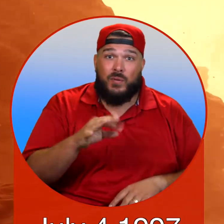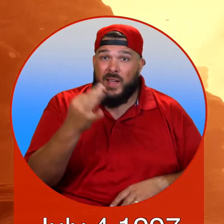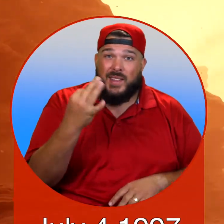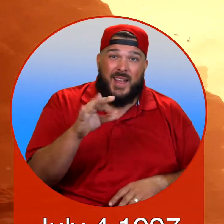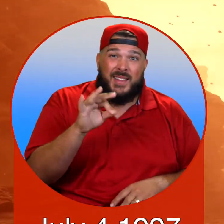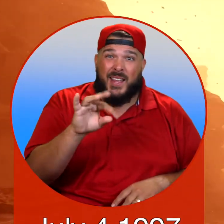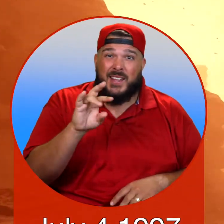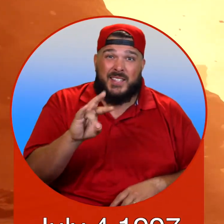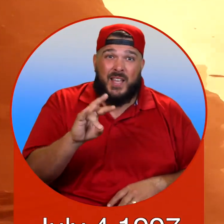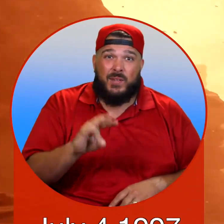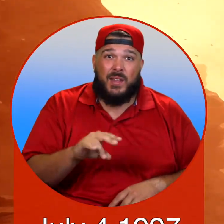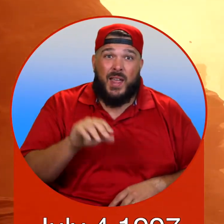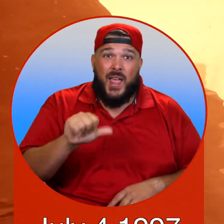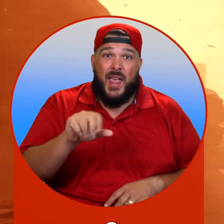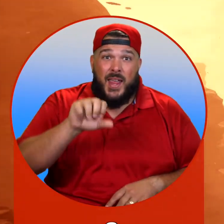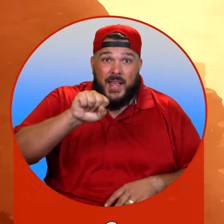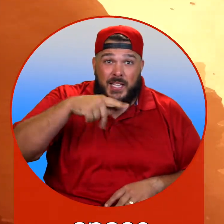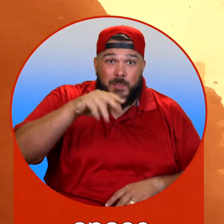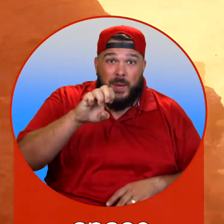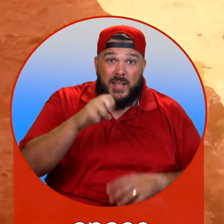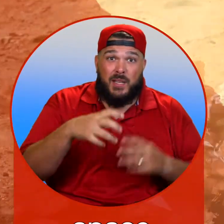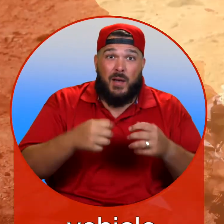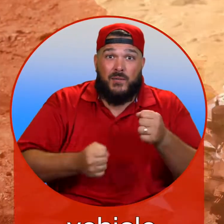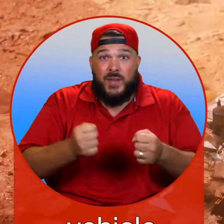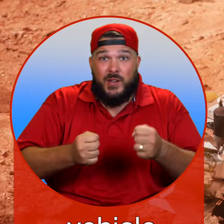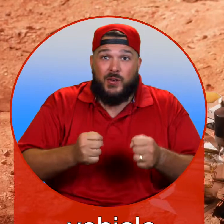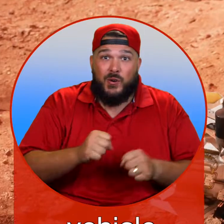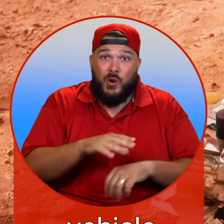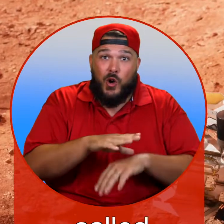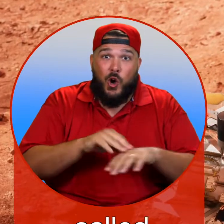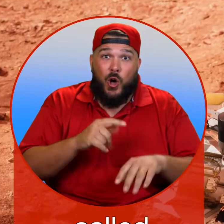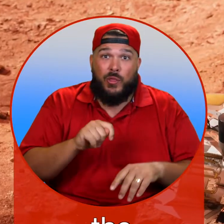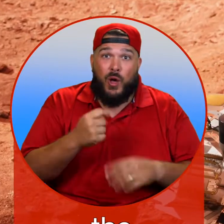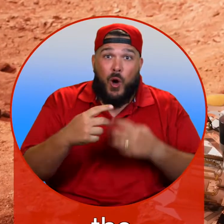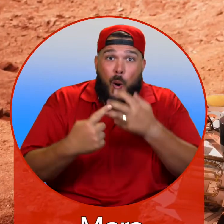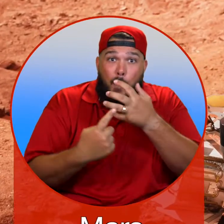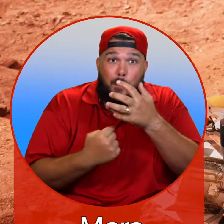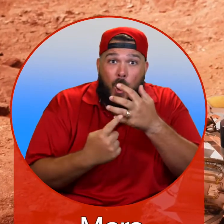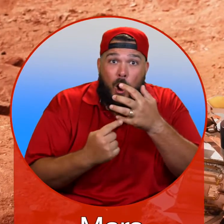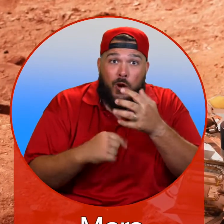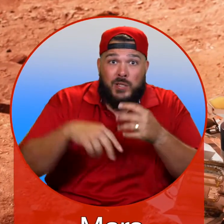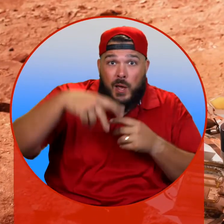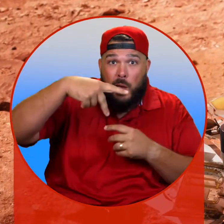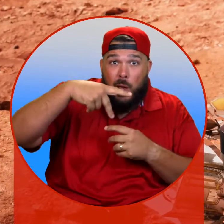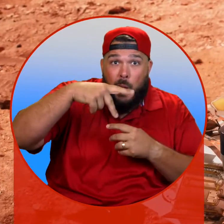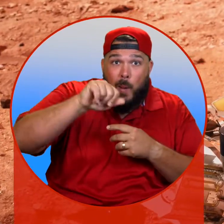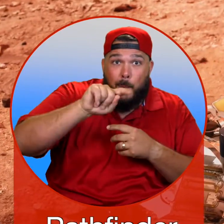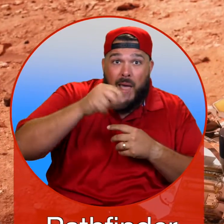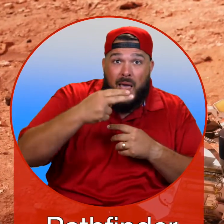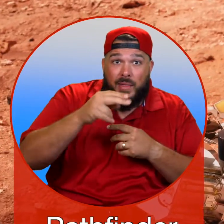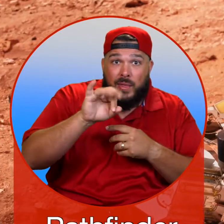4, 1997, a space vehicle called the Mars